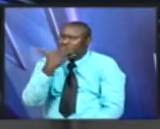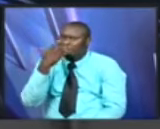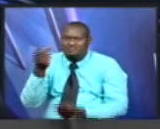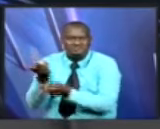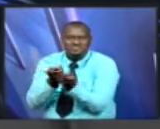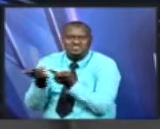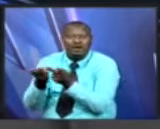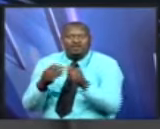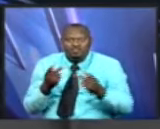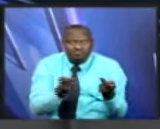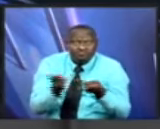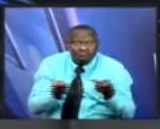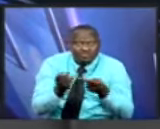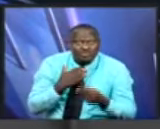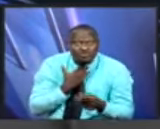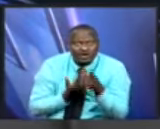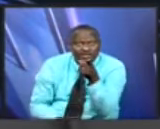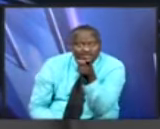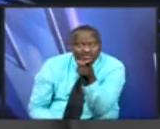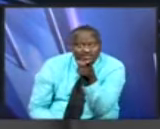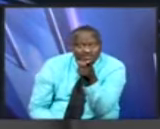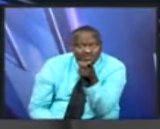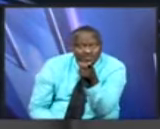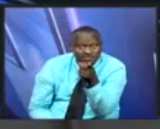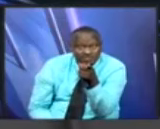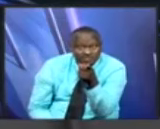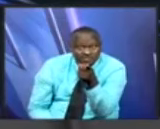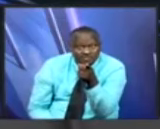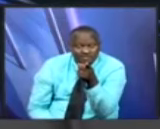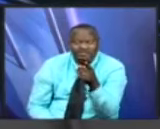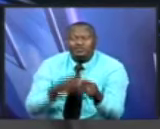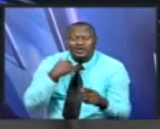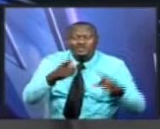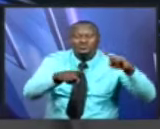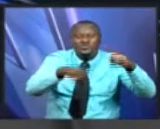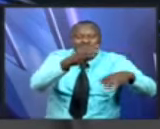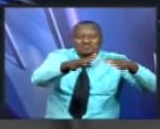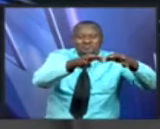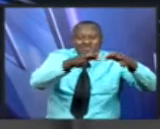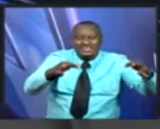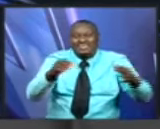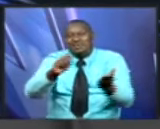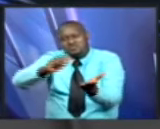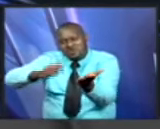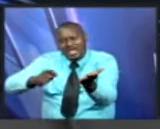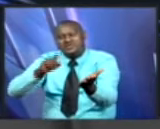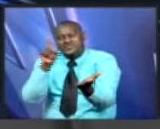If you want fiction and you want a Nobel Prize for literature